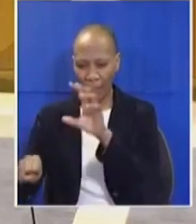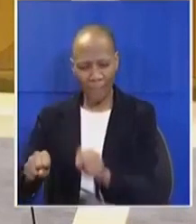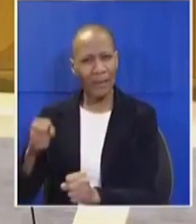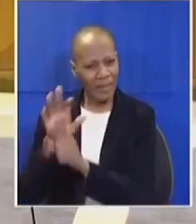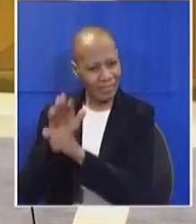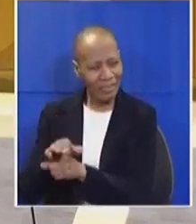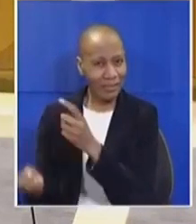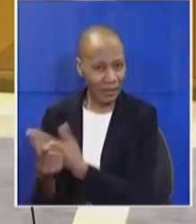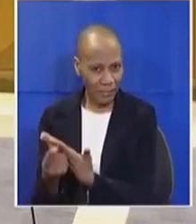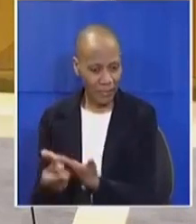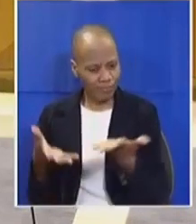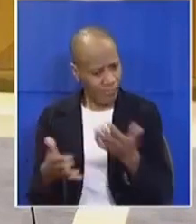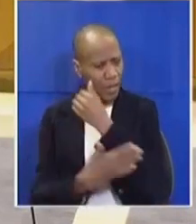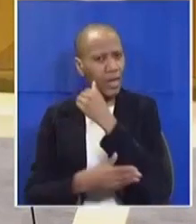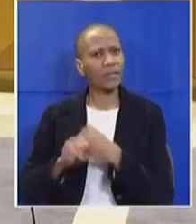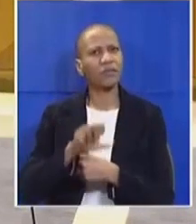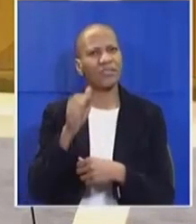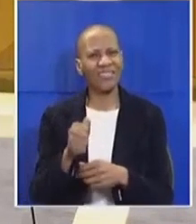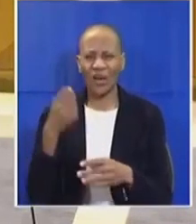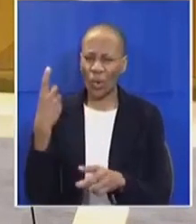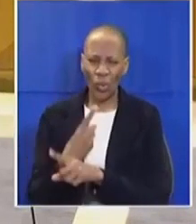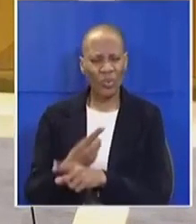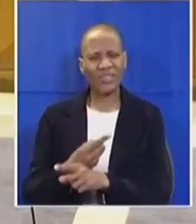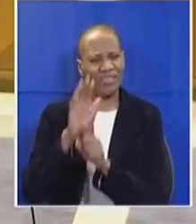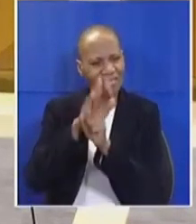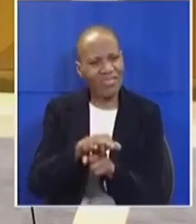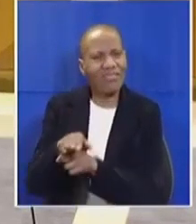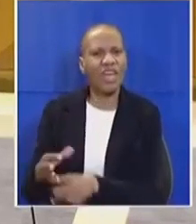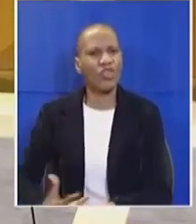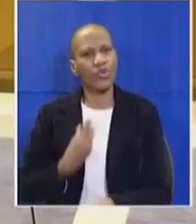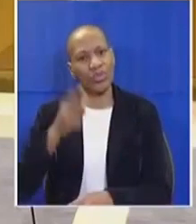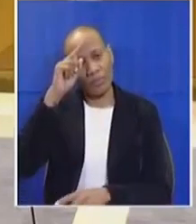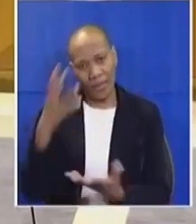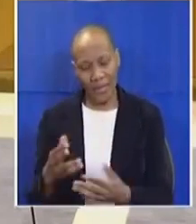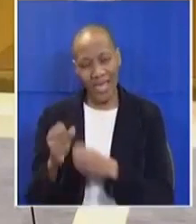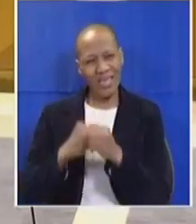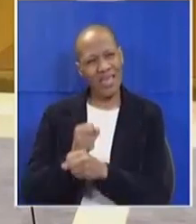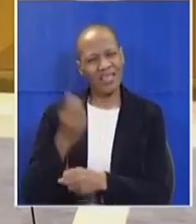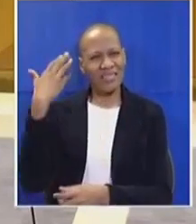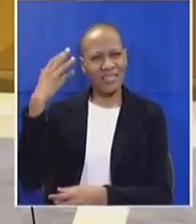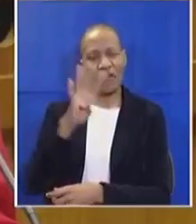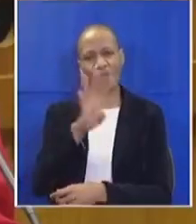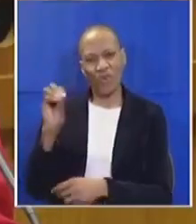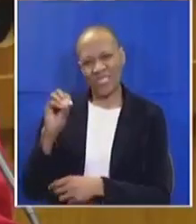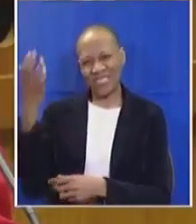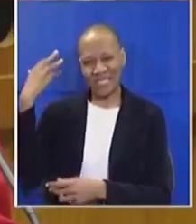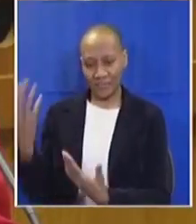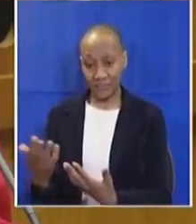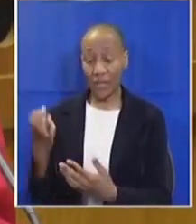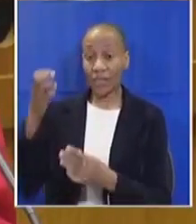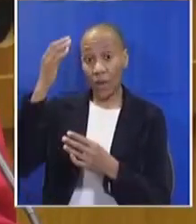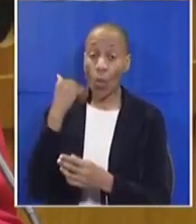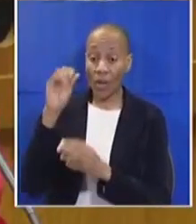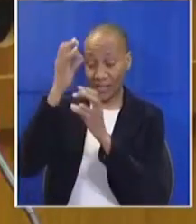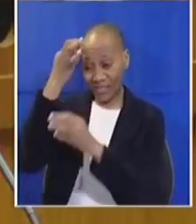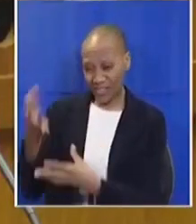has always hated, despised, and neglected the black youth. Already in the 1940s, the colonial regime had painted the black youth